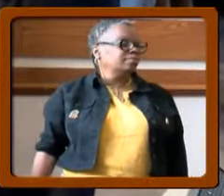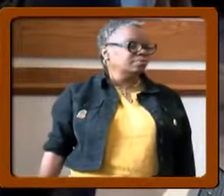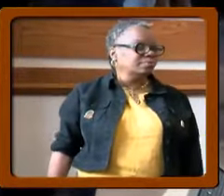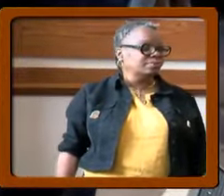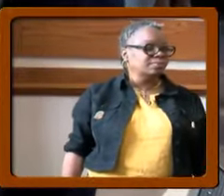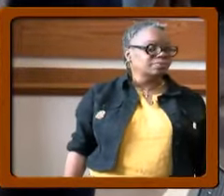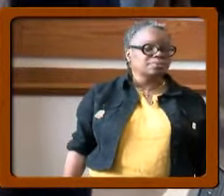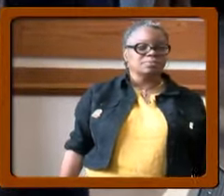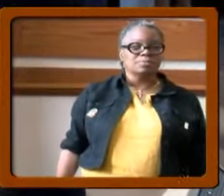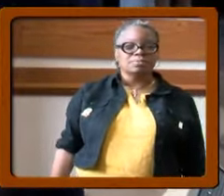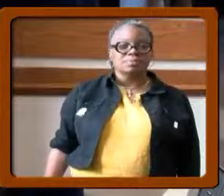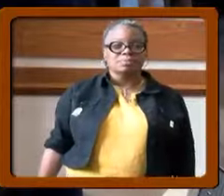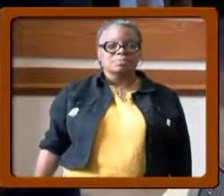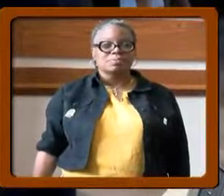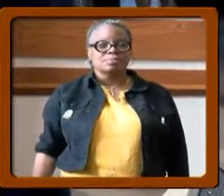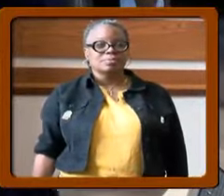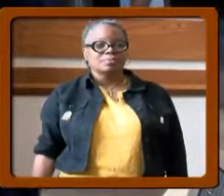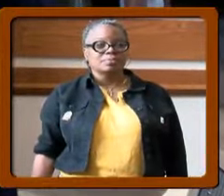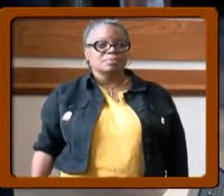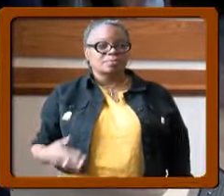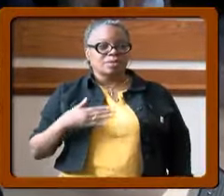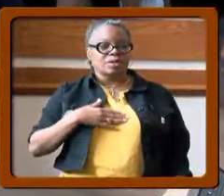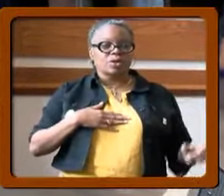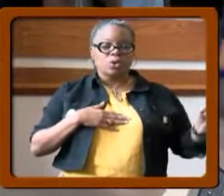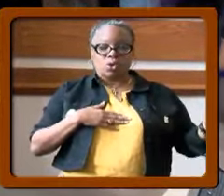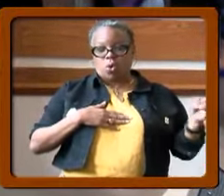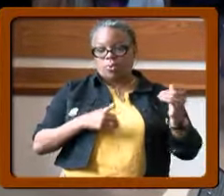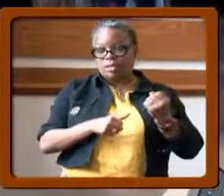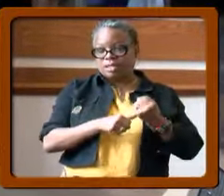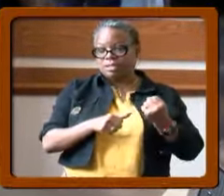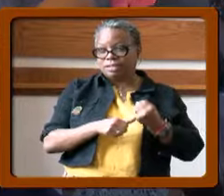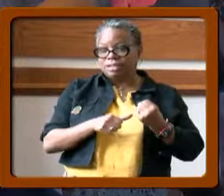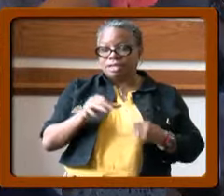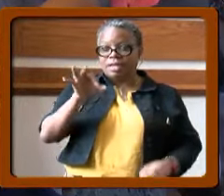Who's taking them? Please go with our assistant pastors.